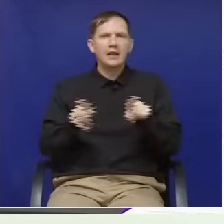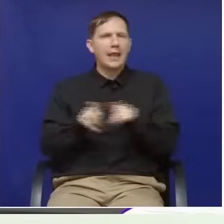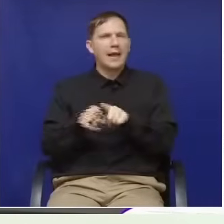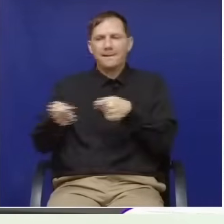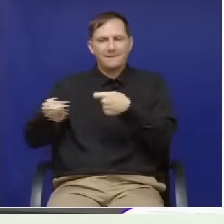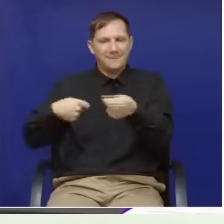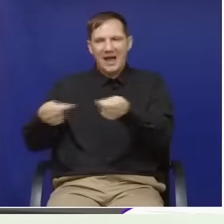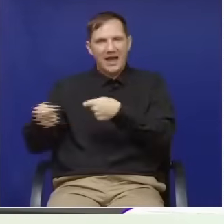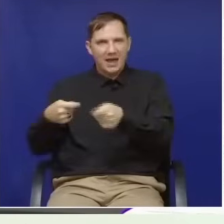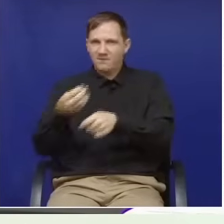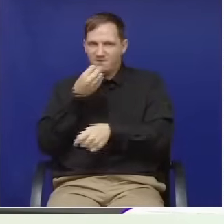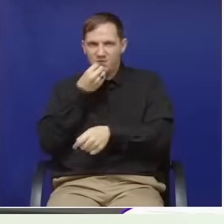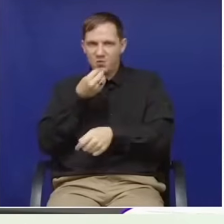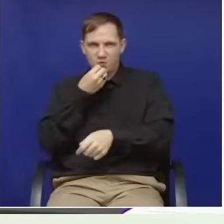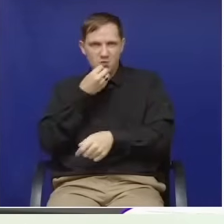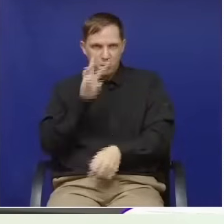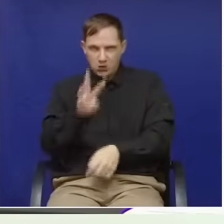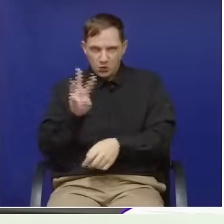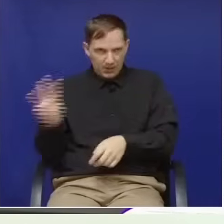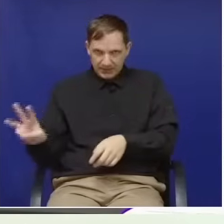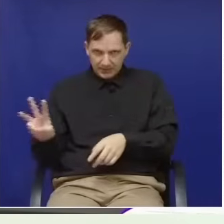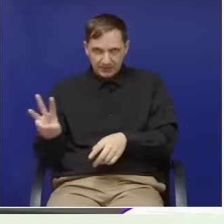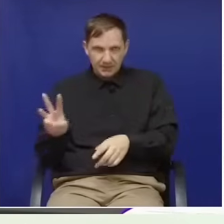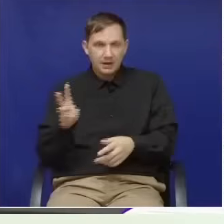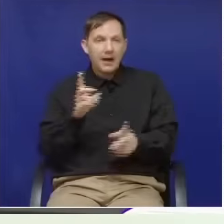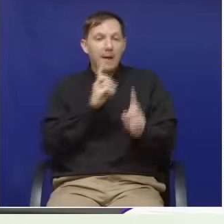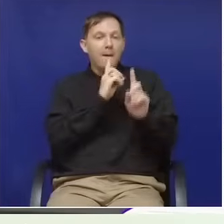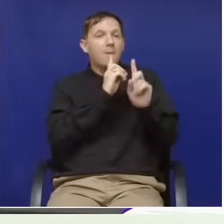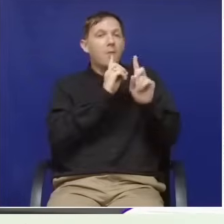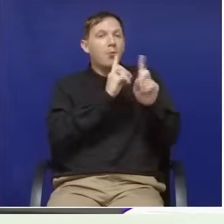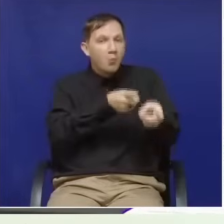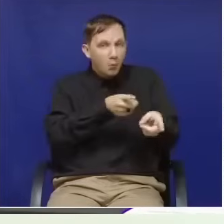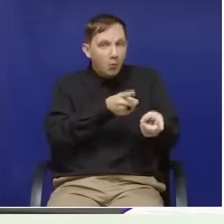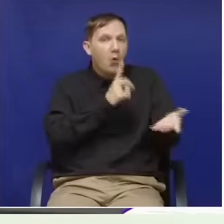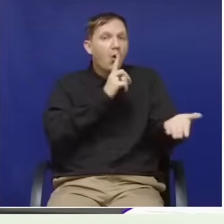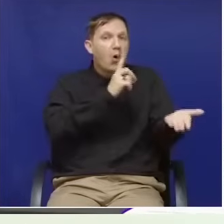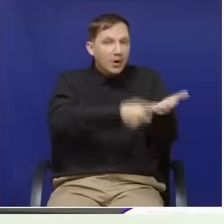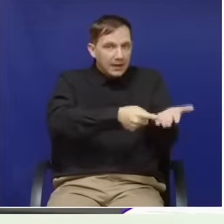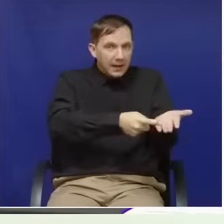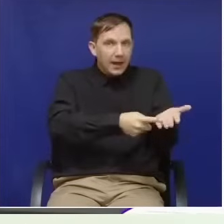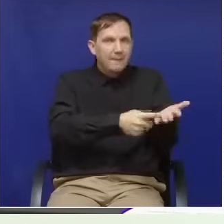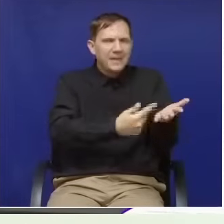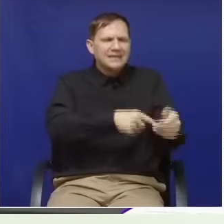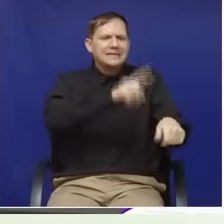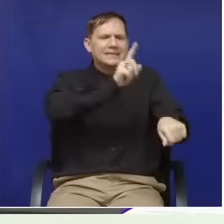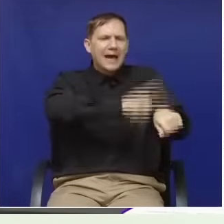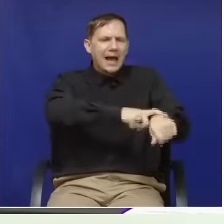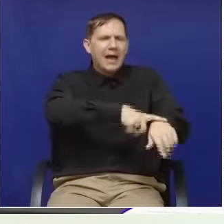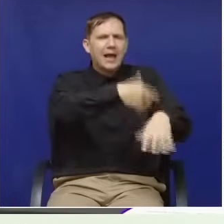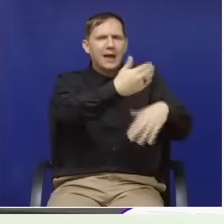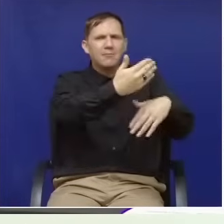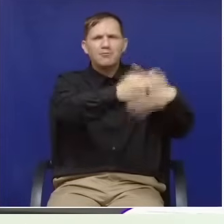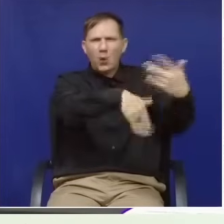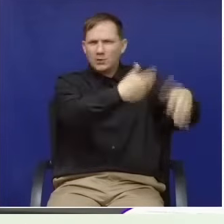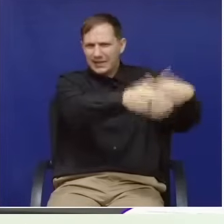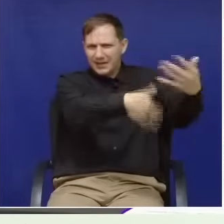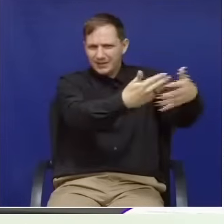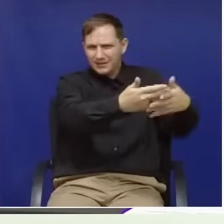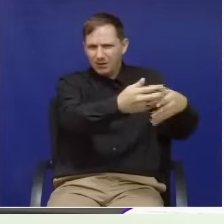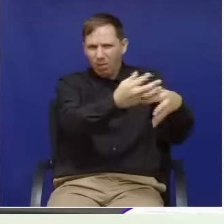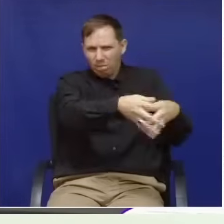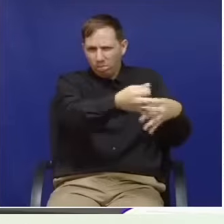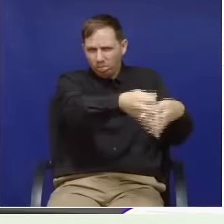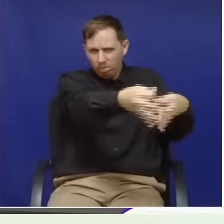Woolworths. You place orders and they take time. But the National Treasury and